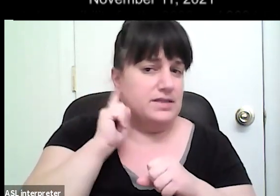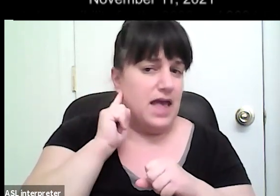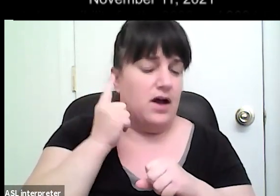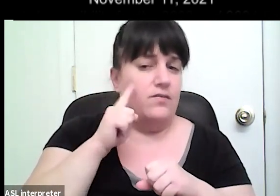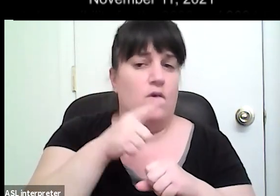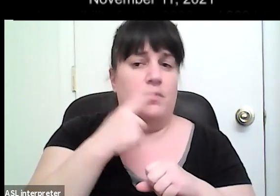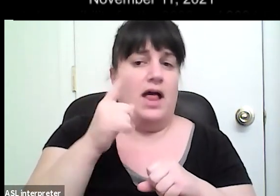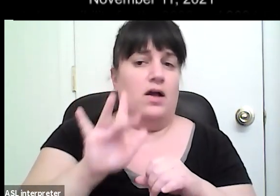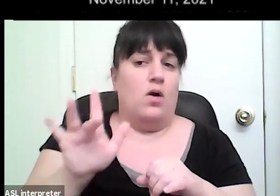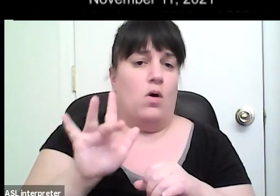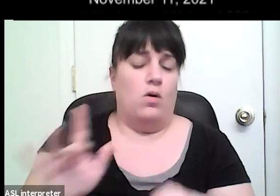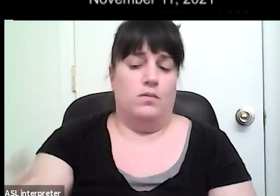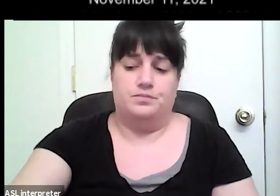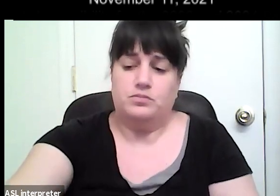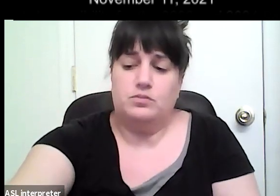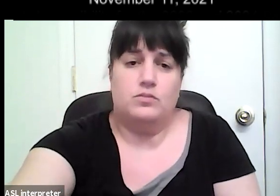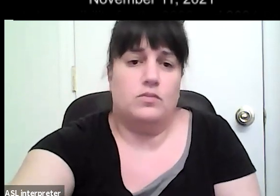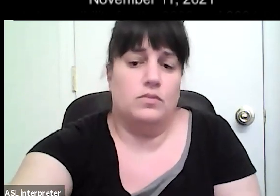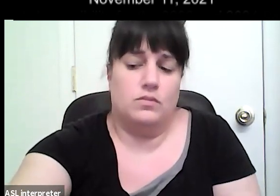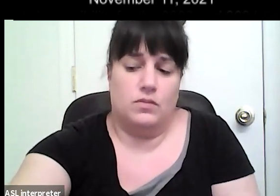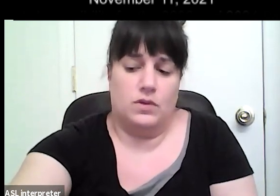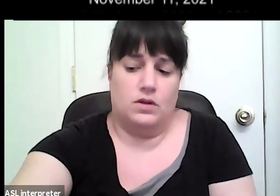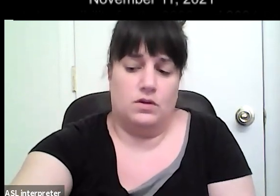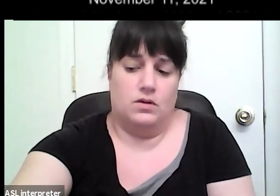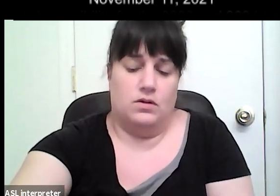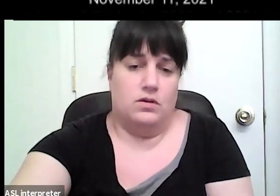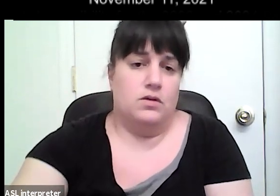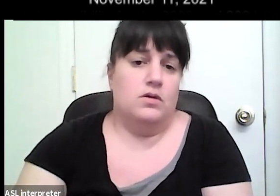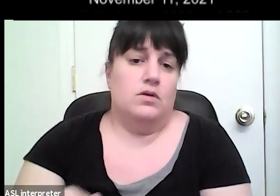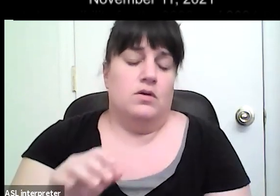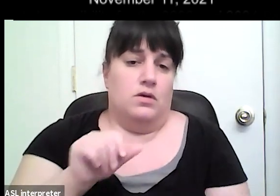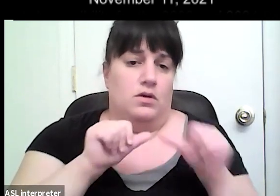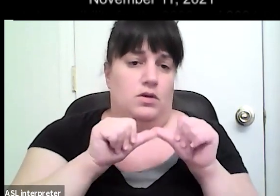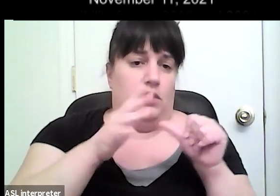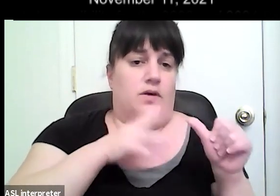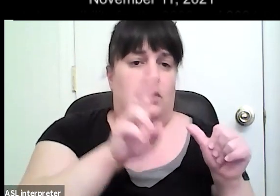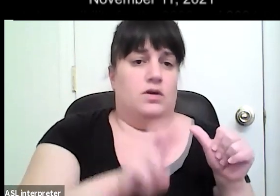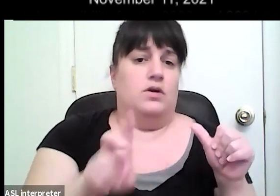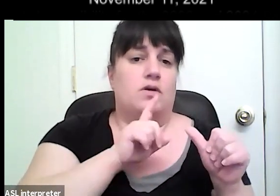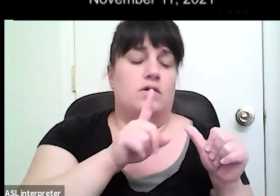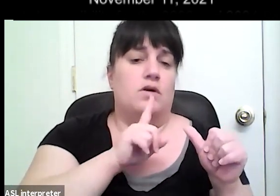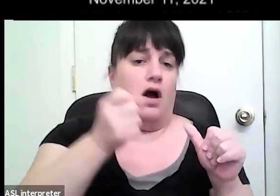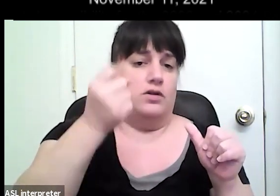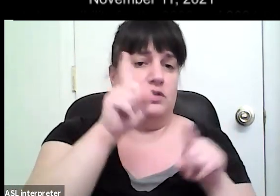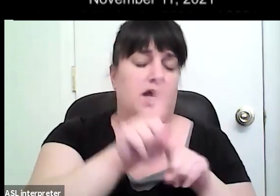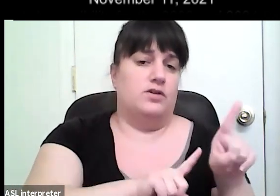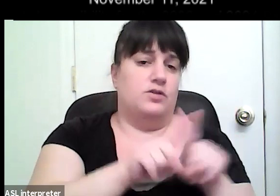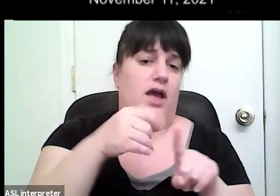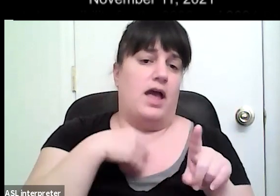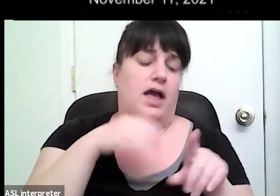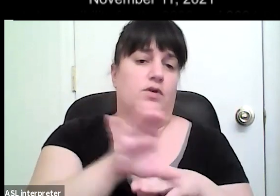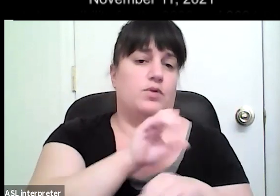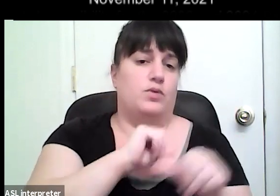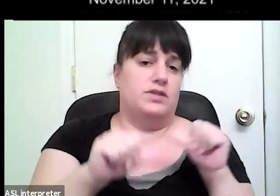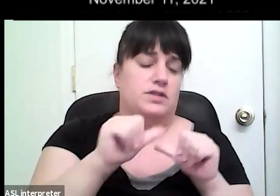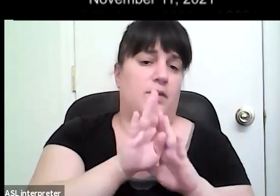some ideas there. Slide 14. The Holman journey. And to continue my journey to really understand astronomy, because I have a computer science background,